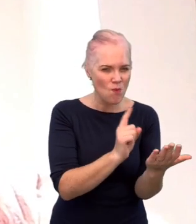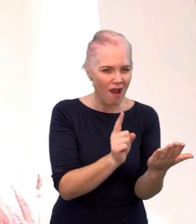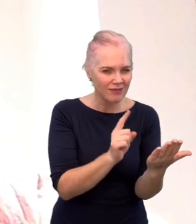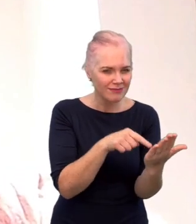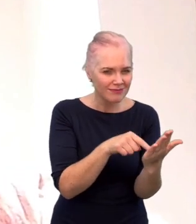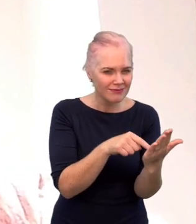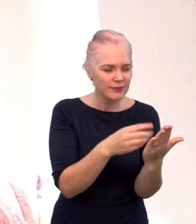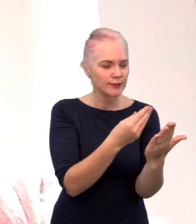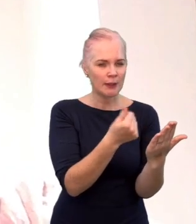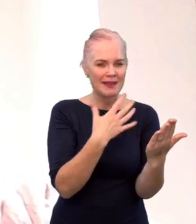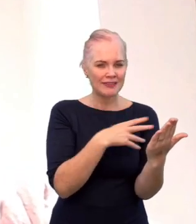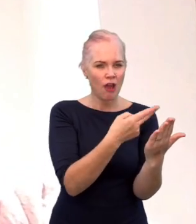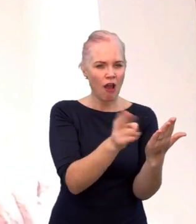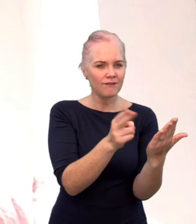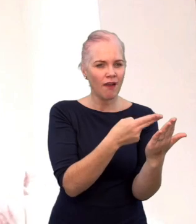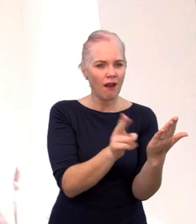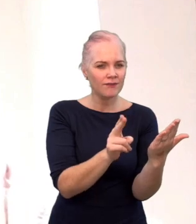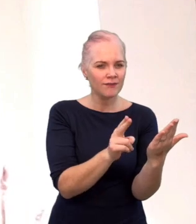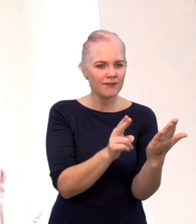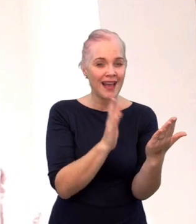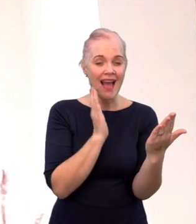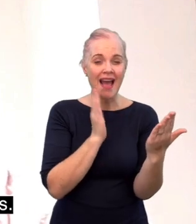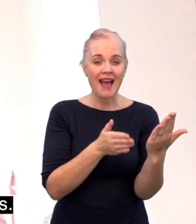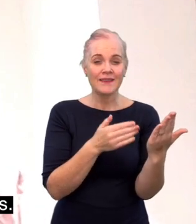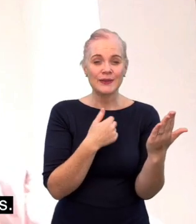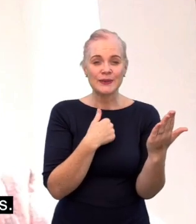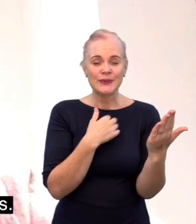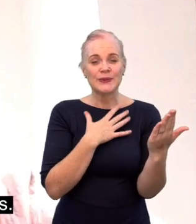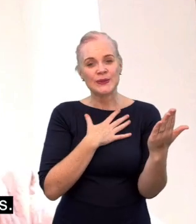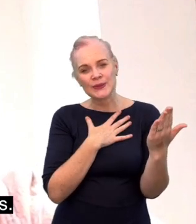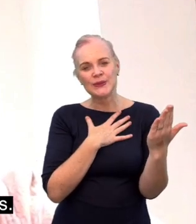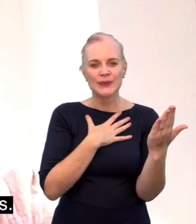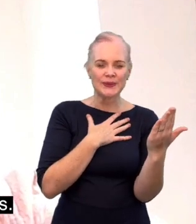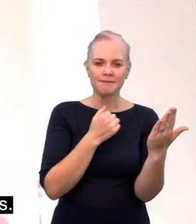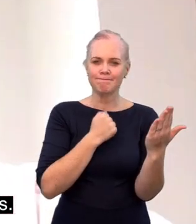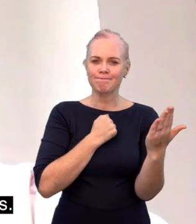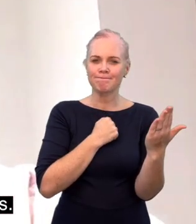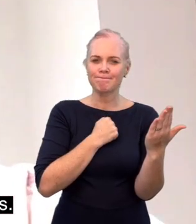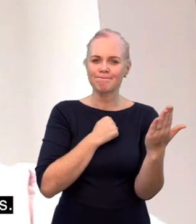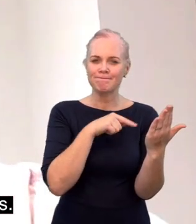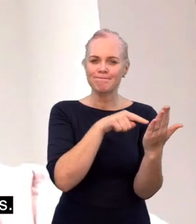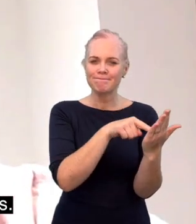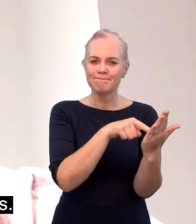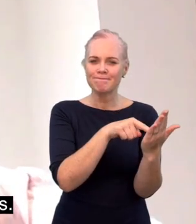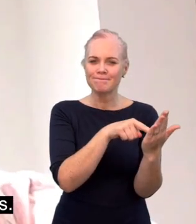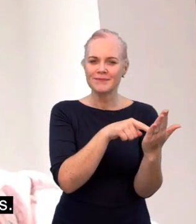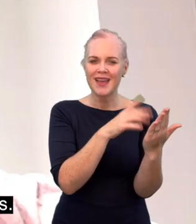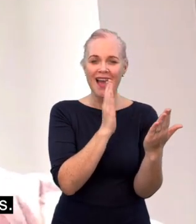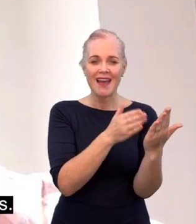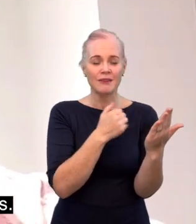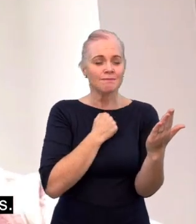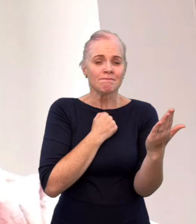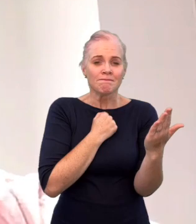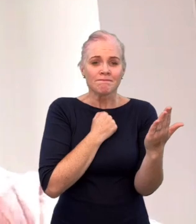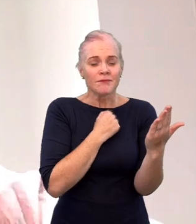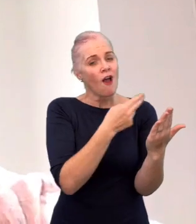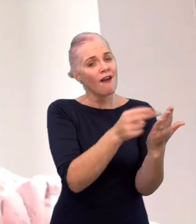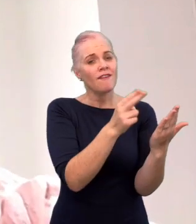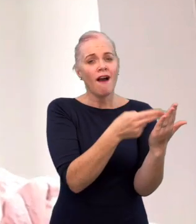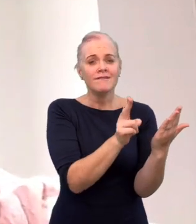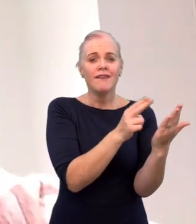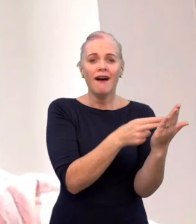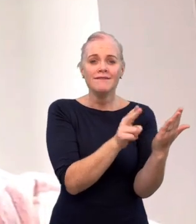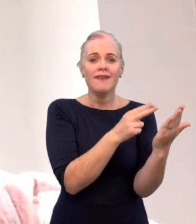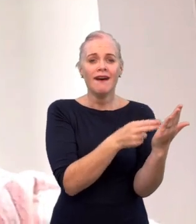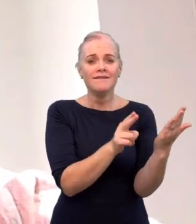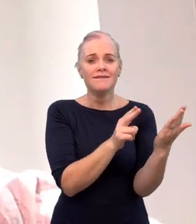which bits do you keep, which bits don't you keep? So you have to kind of what we call kind of like kill your darlings. So you have to kind of get